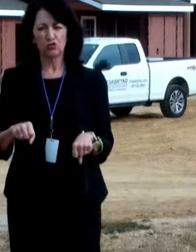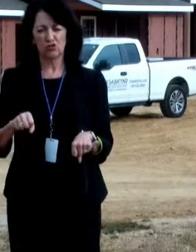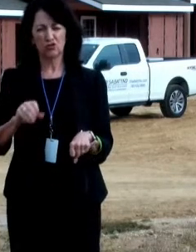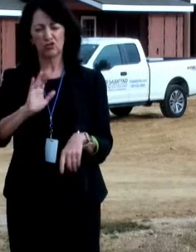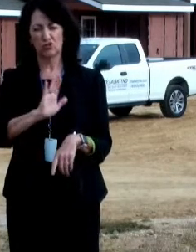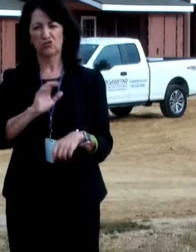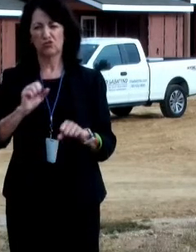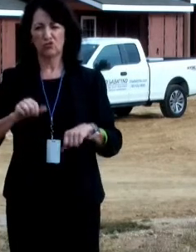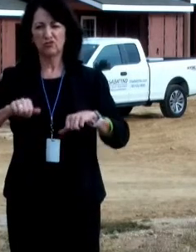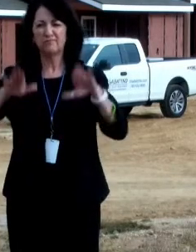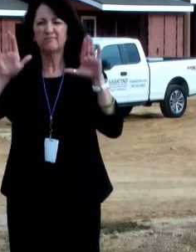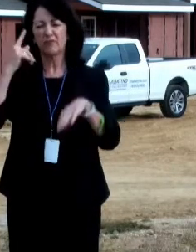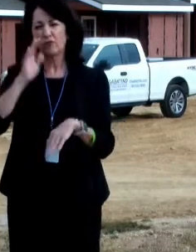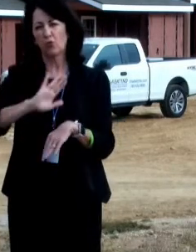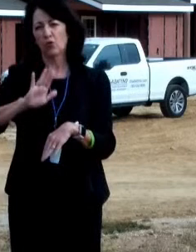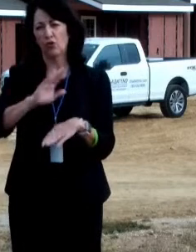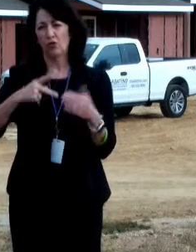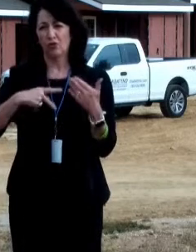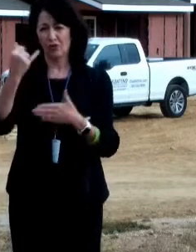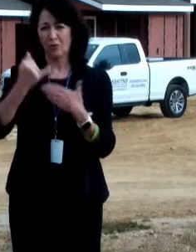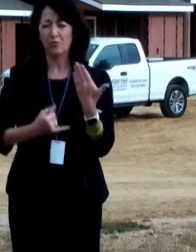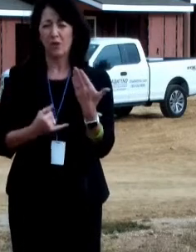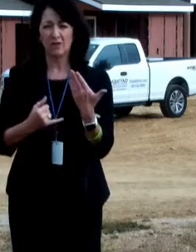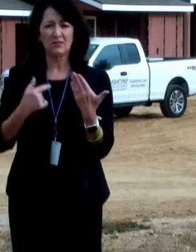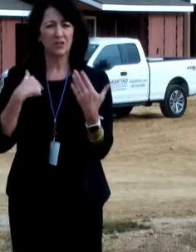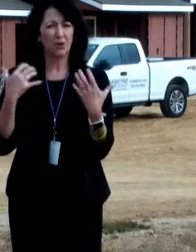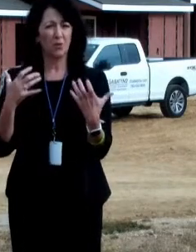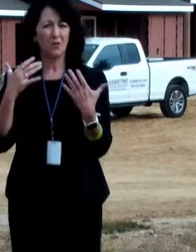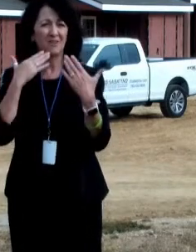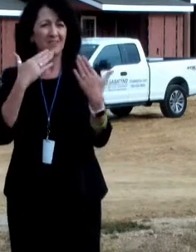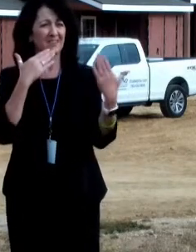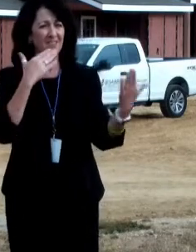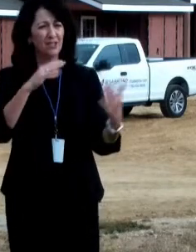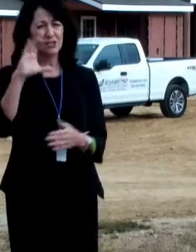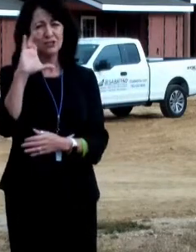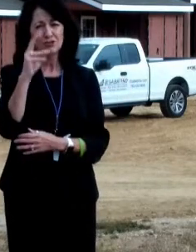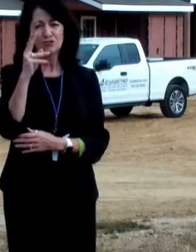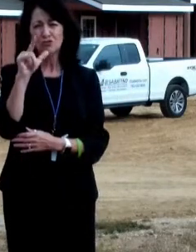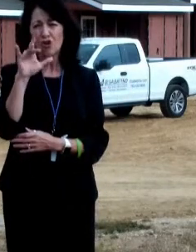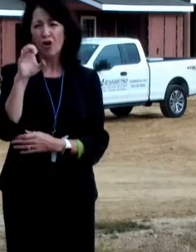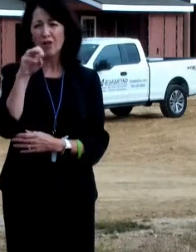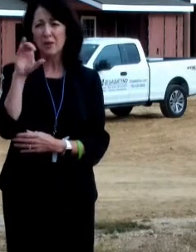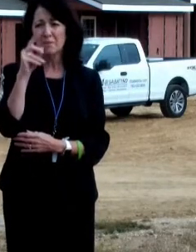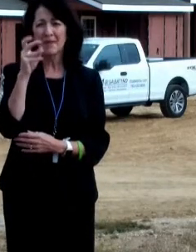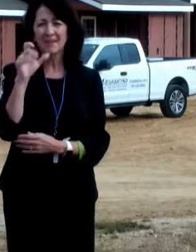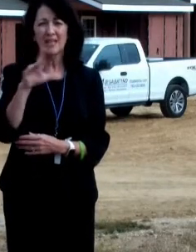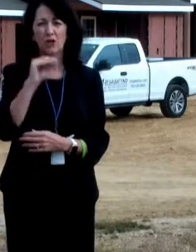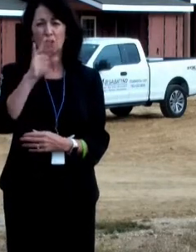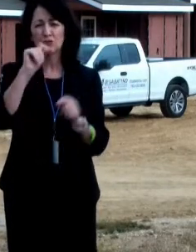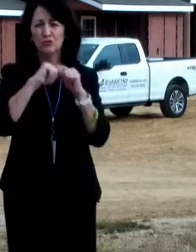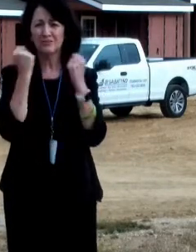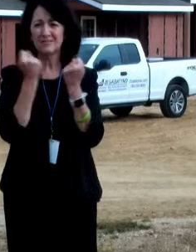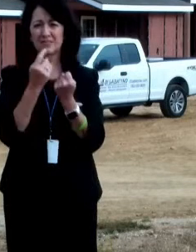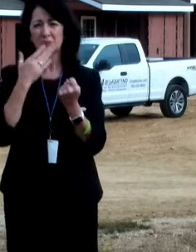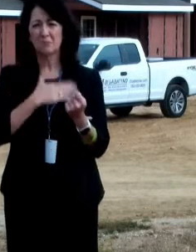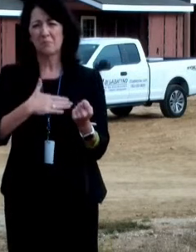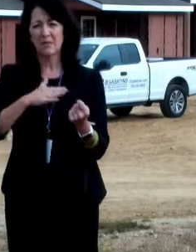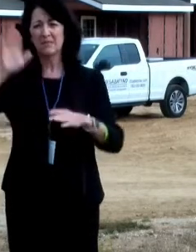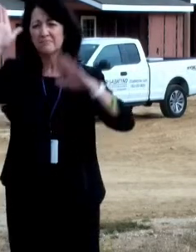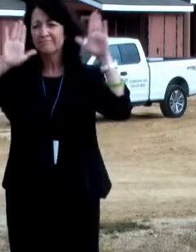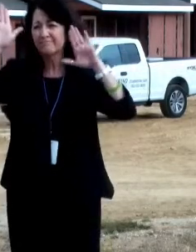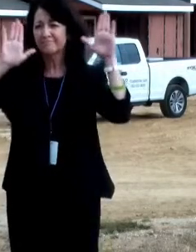want to thank all the people, all the folks that are involved with Reach Riverside, Charlie McDowell and your team. Put your hands up.